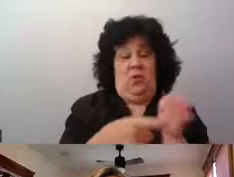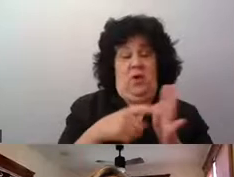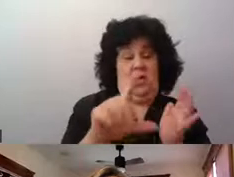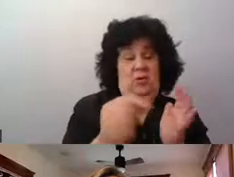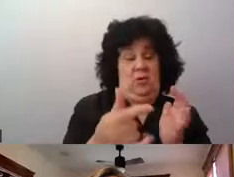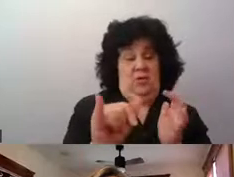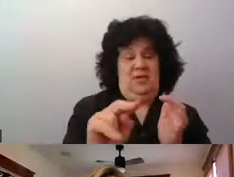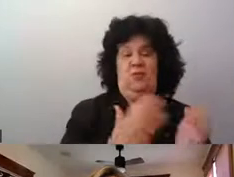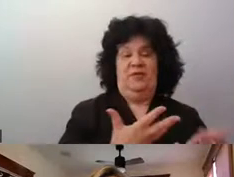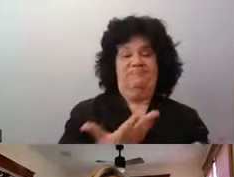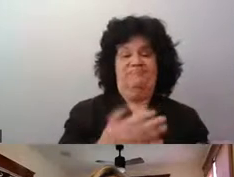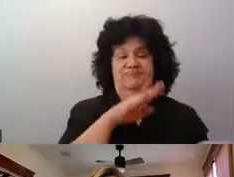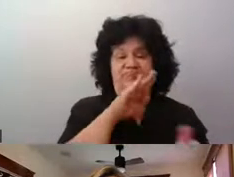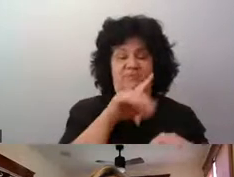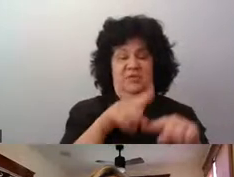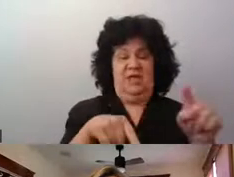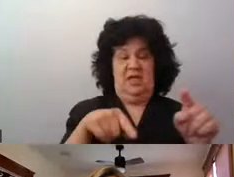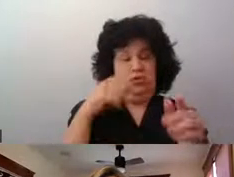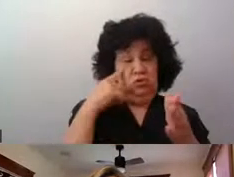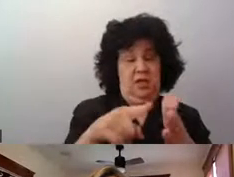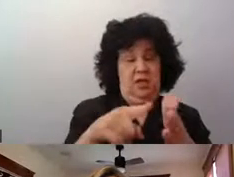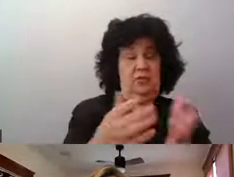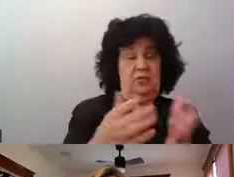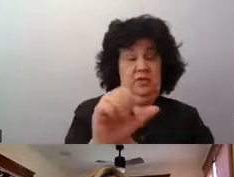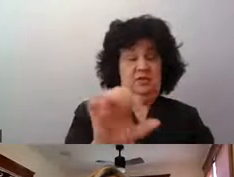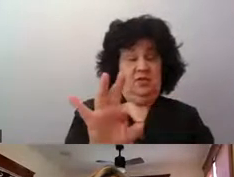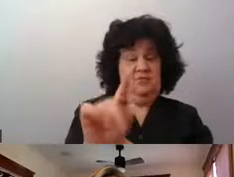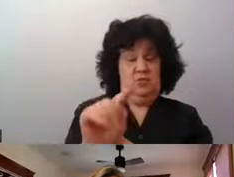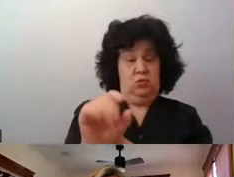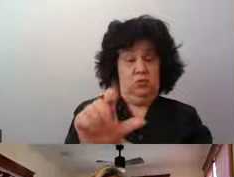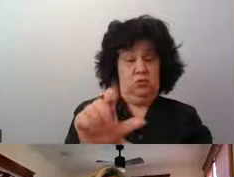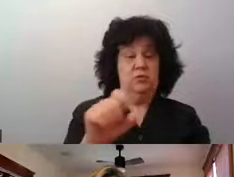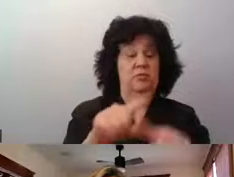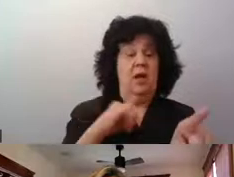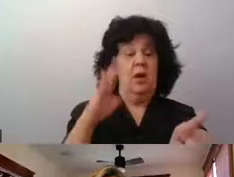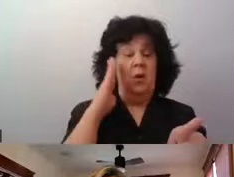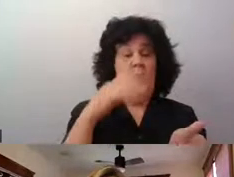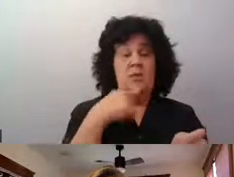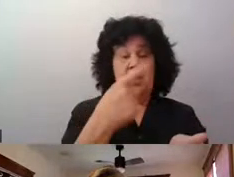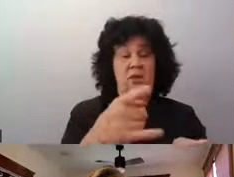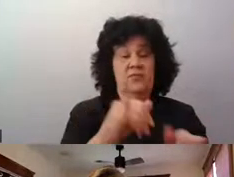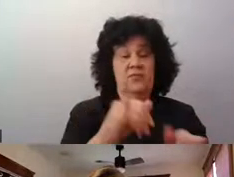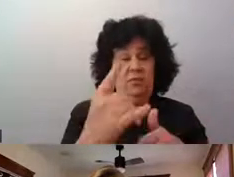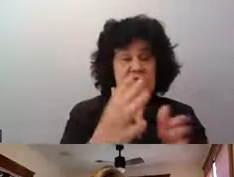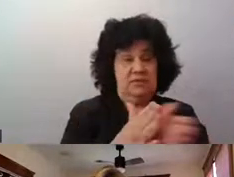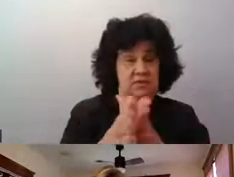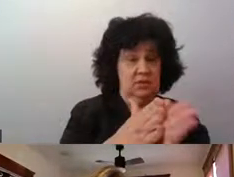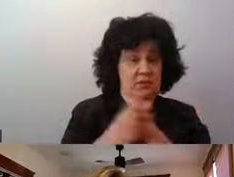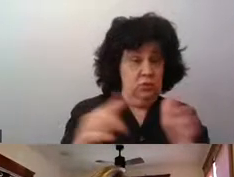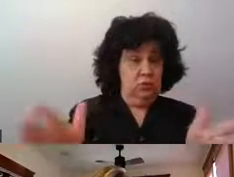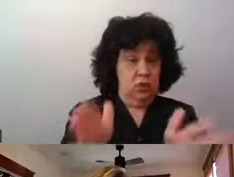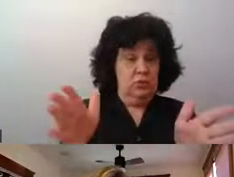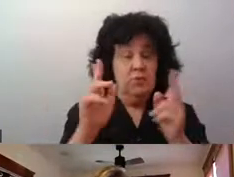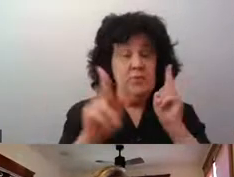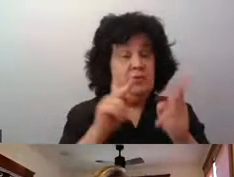through SF Tool Direct. But what I will tell you, and one of the incentives to kind of encourage people to use